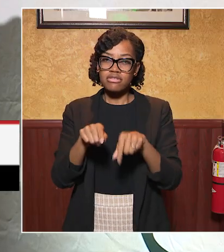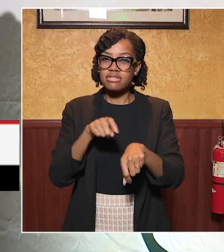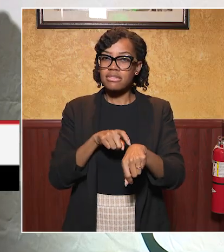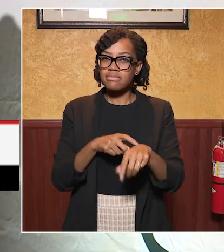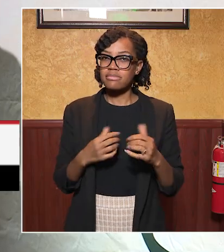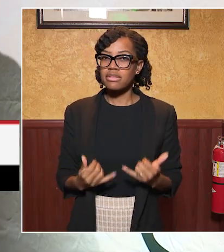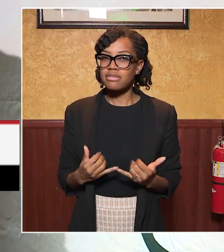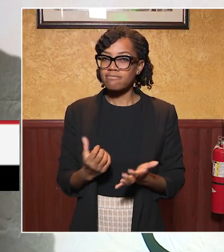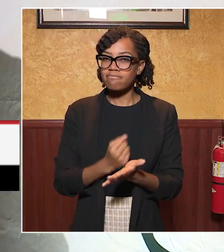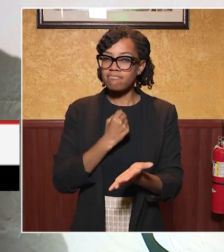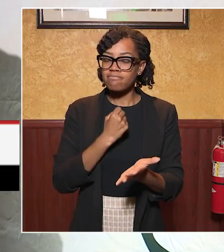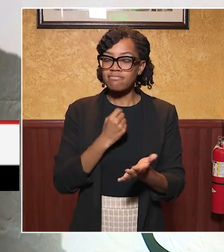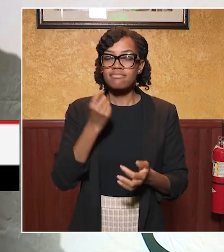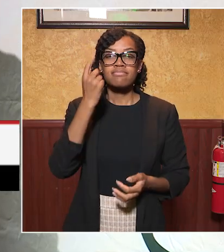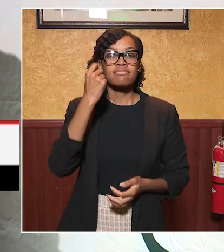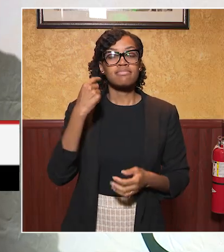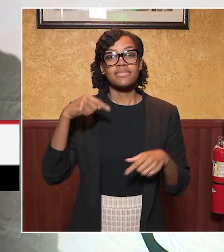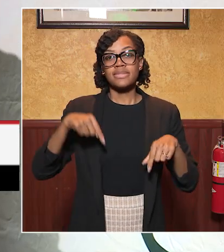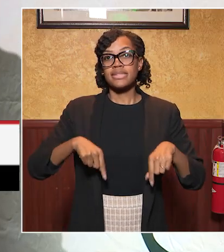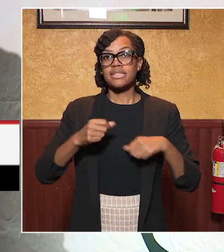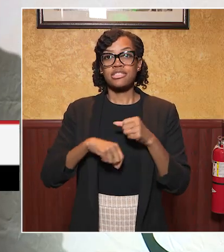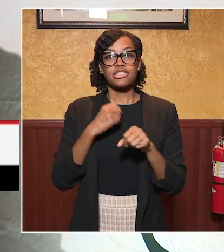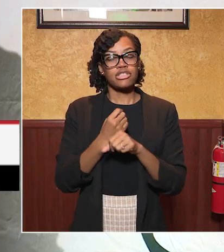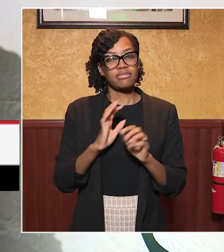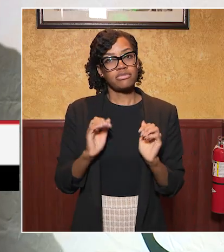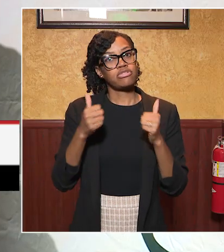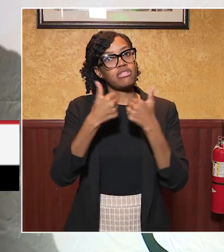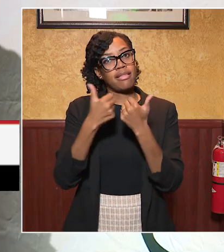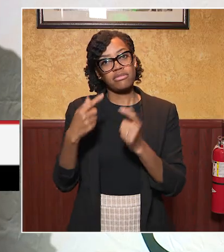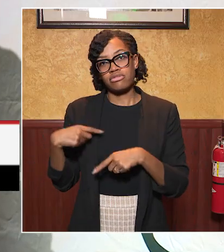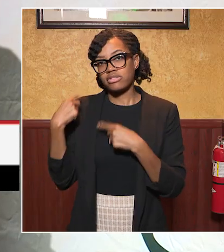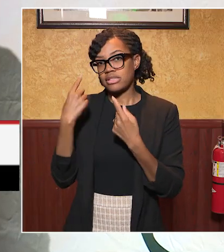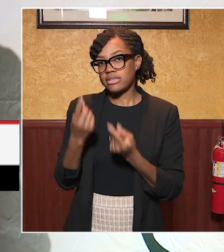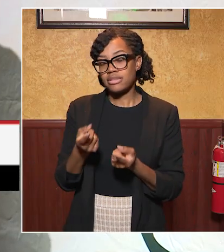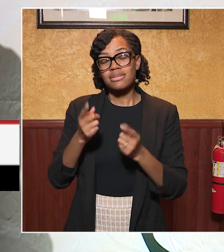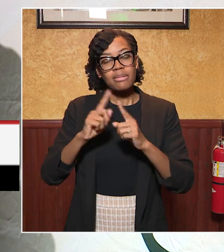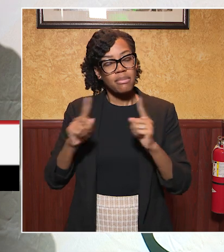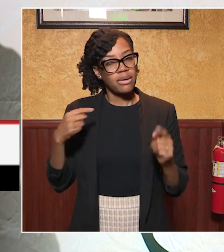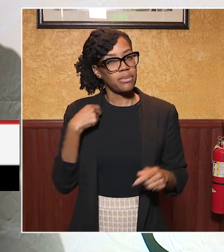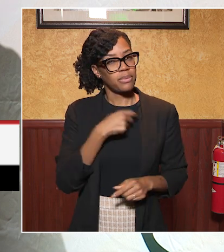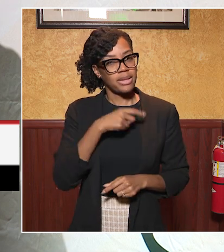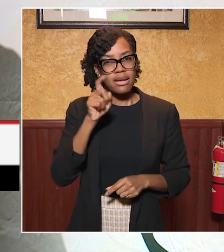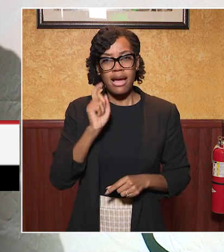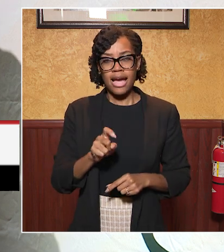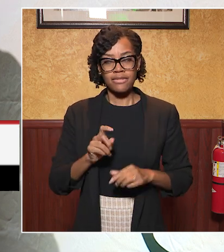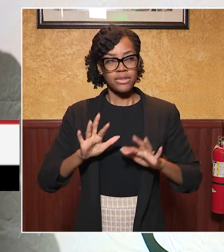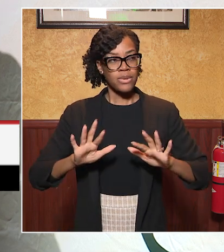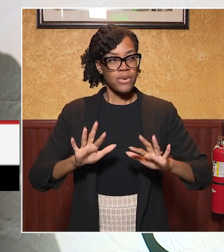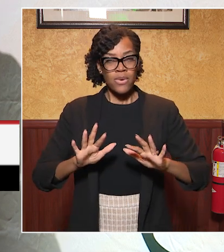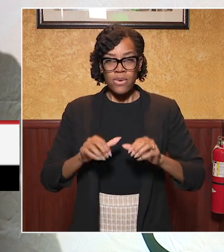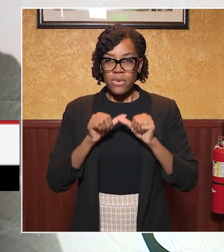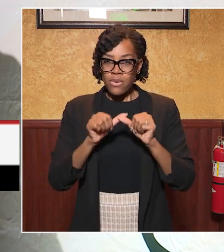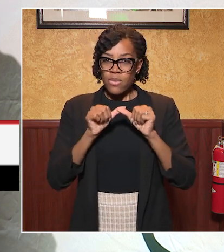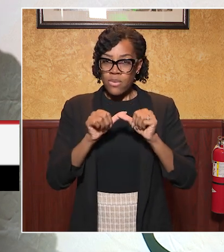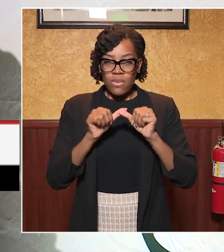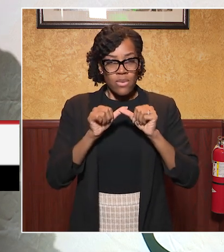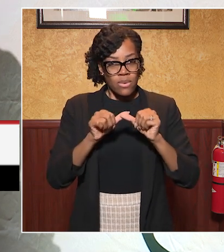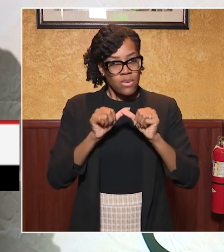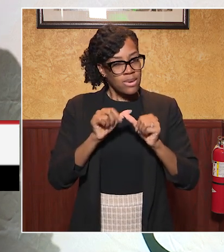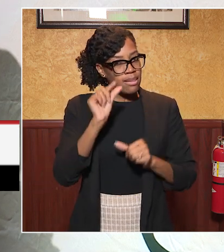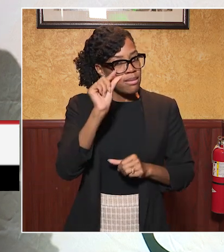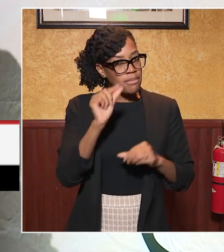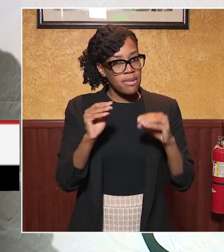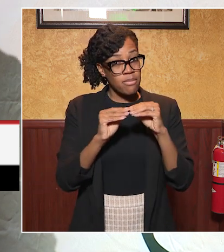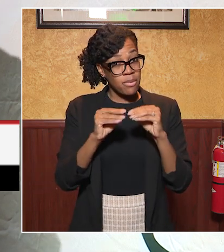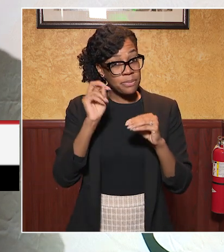we've had some challenging times along the way, but we're going to have to buckle up just a little bit more. And so while you